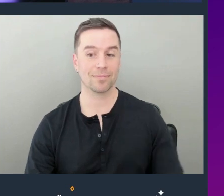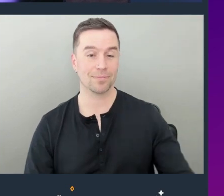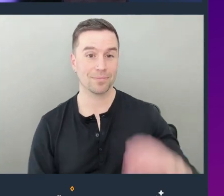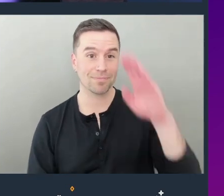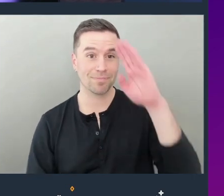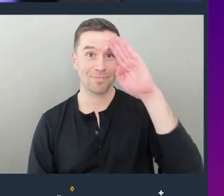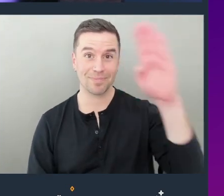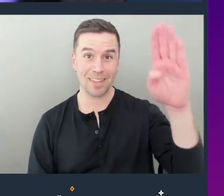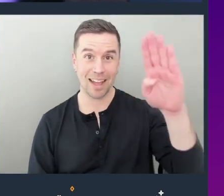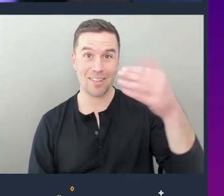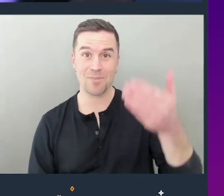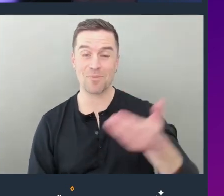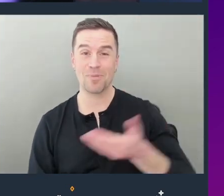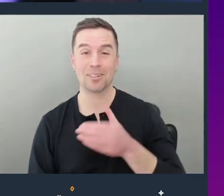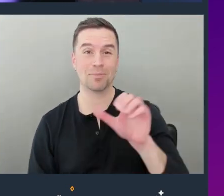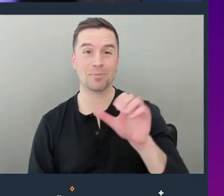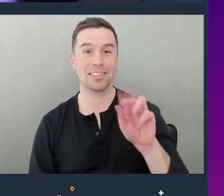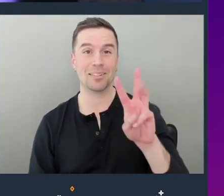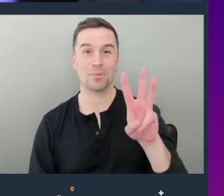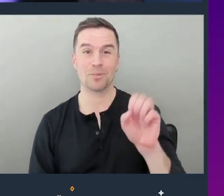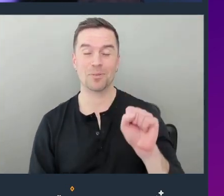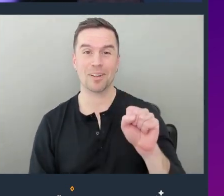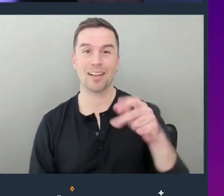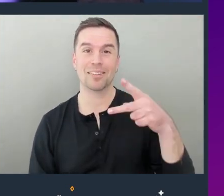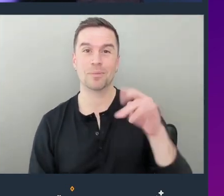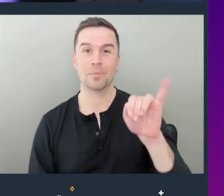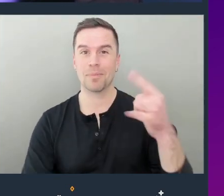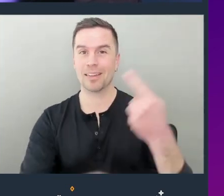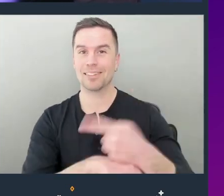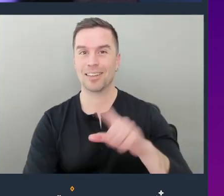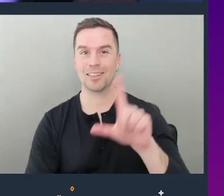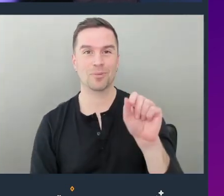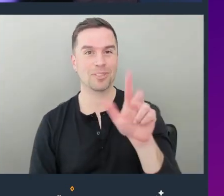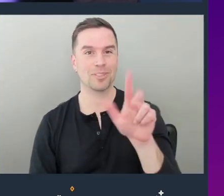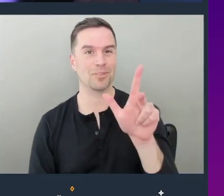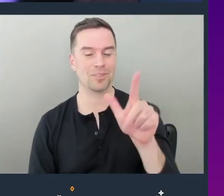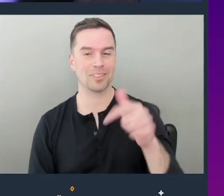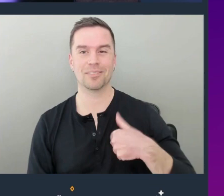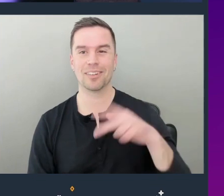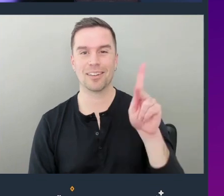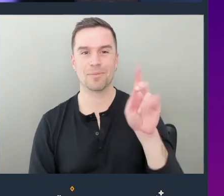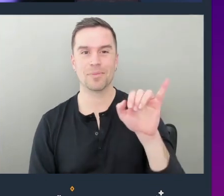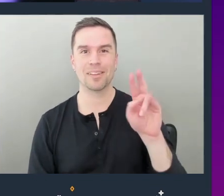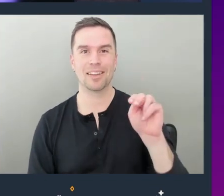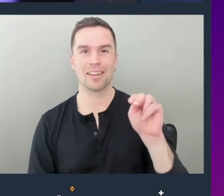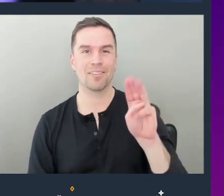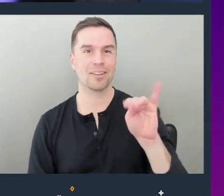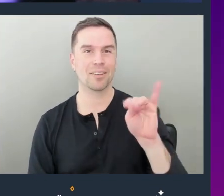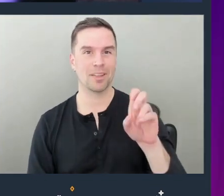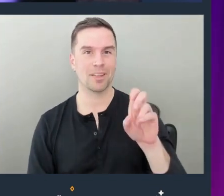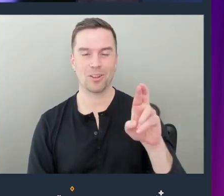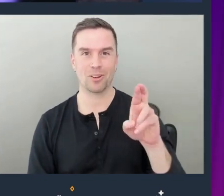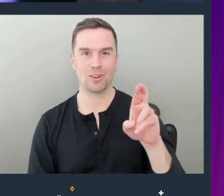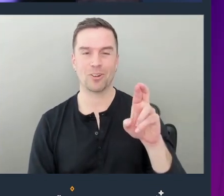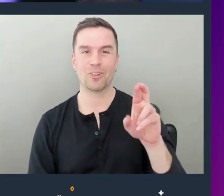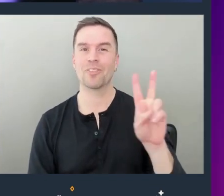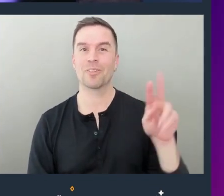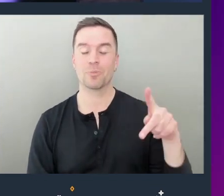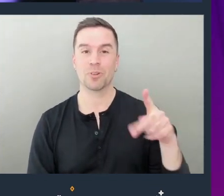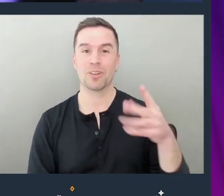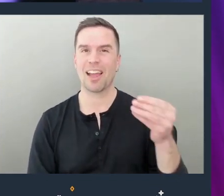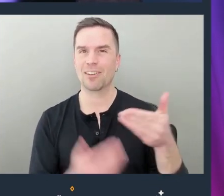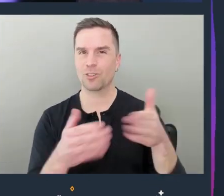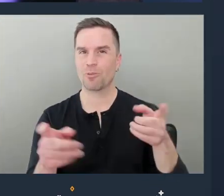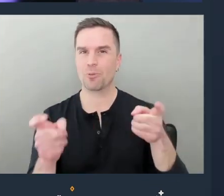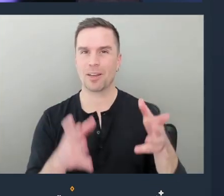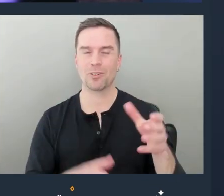Welcome to AWS Pi Day 2023. I'm Kevin Miller, the Vice President and General Manager of Amazon S3. Now, before we get started, I feel